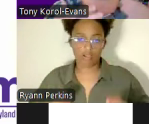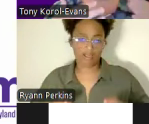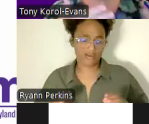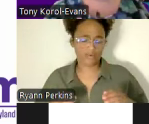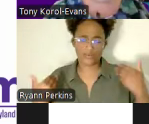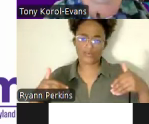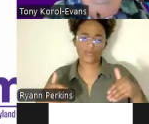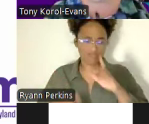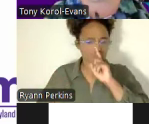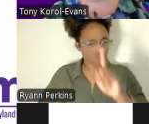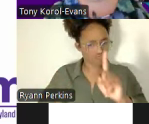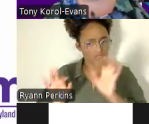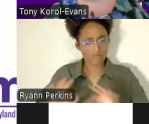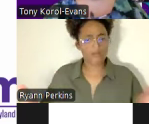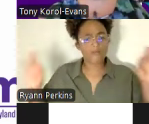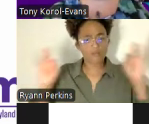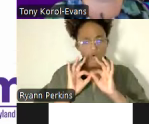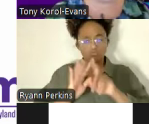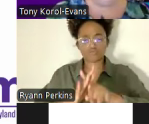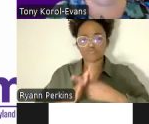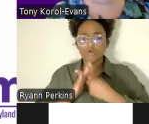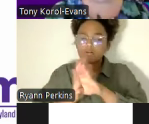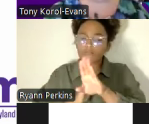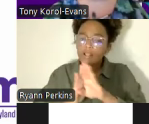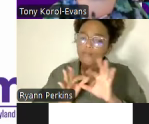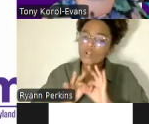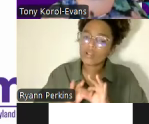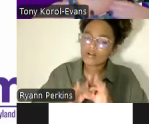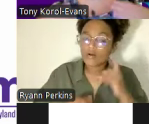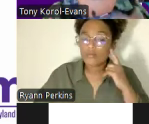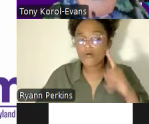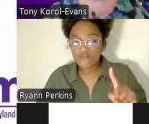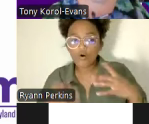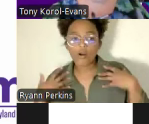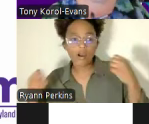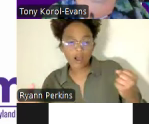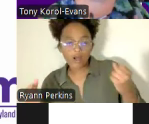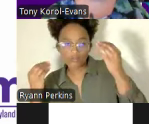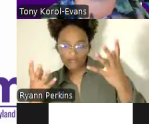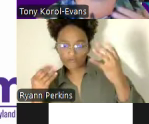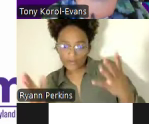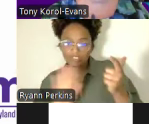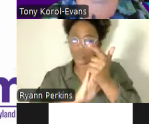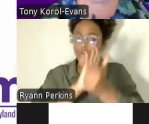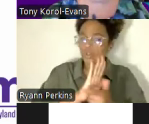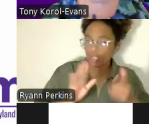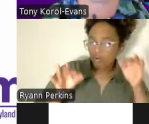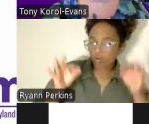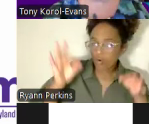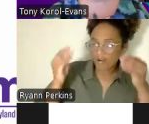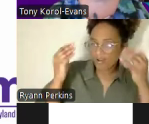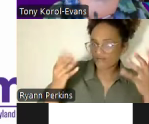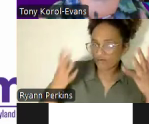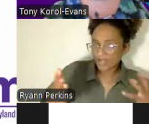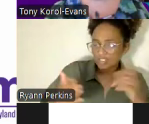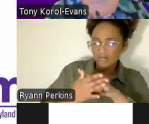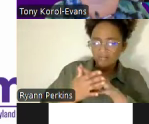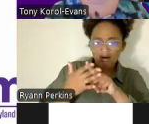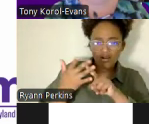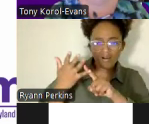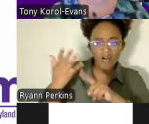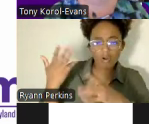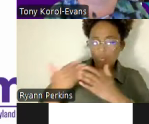If you need health information, if you need legal information, whatever information you might be referring somebody to, it